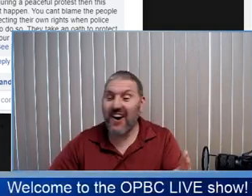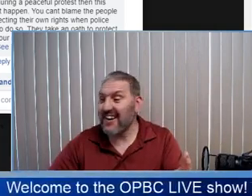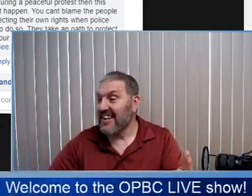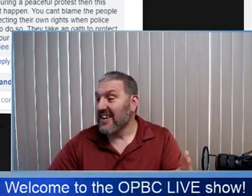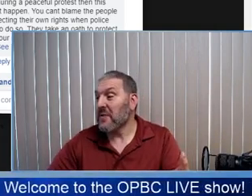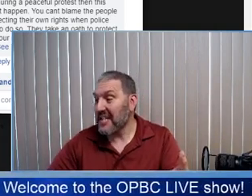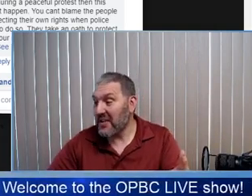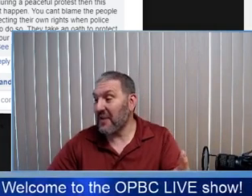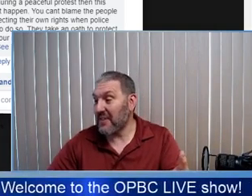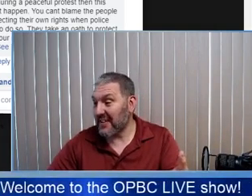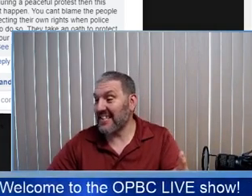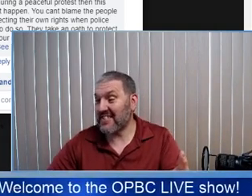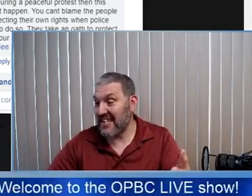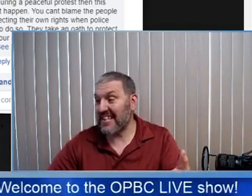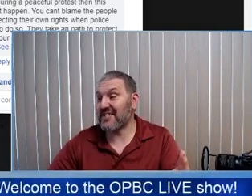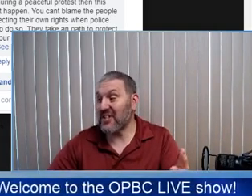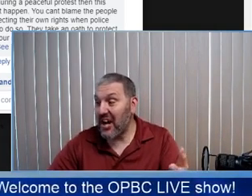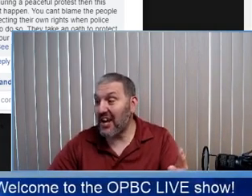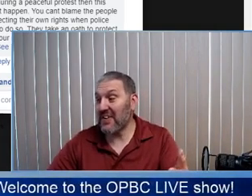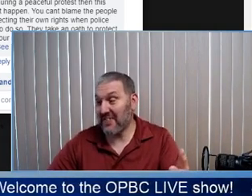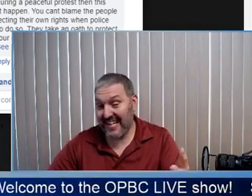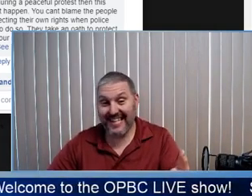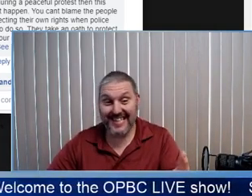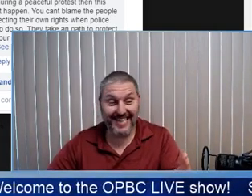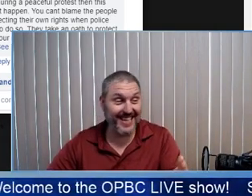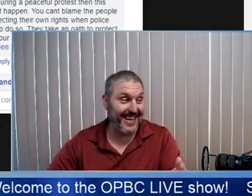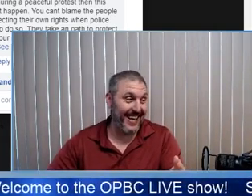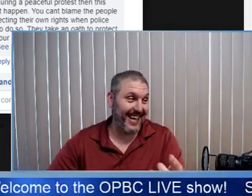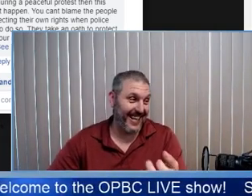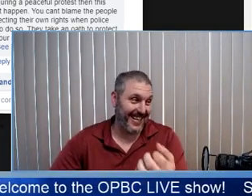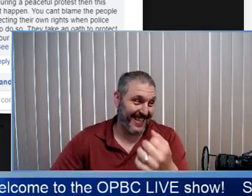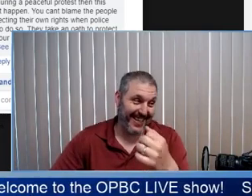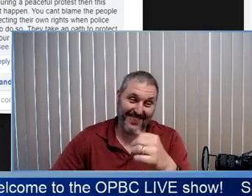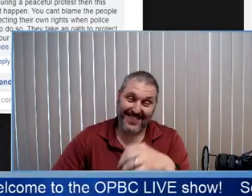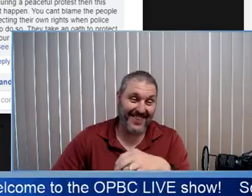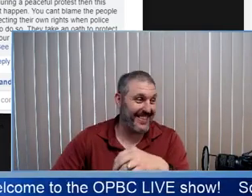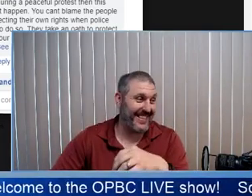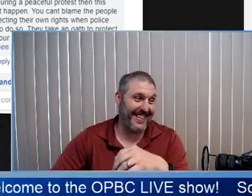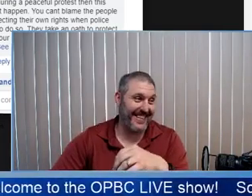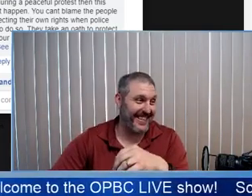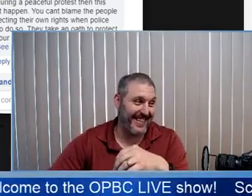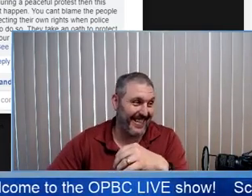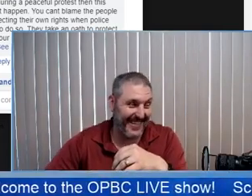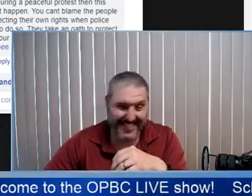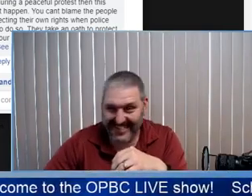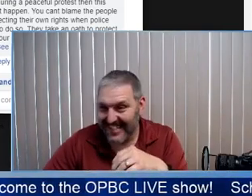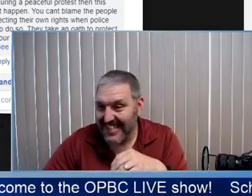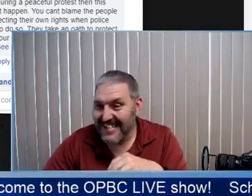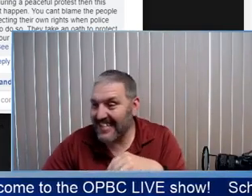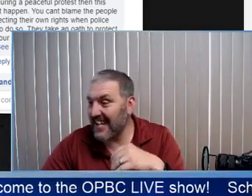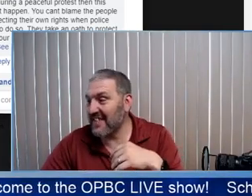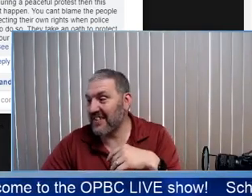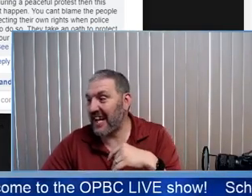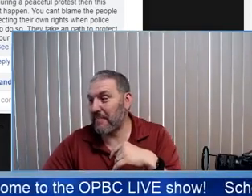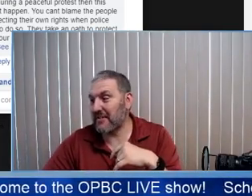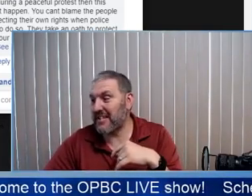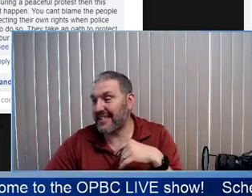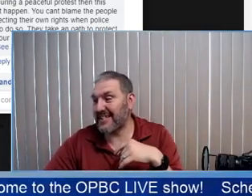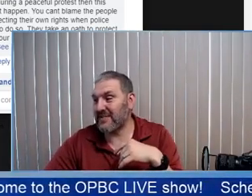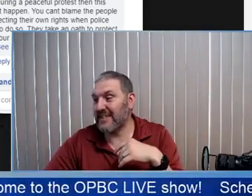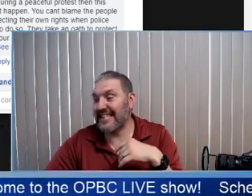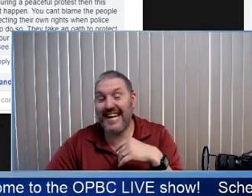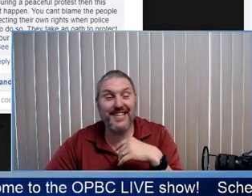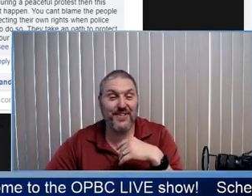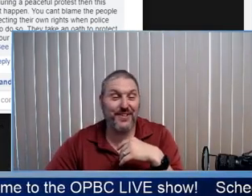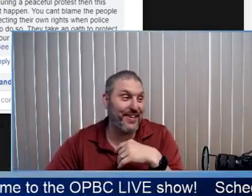Exactly, Paul. We'd go up there and get stinking slaughtered, man. I'm telling you. They don't even like